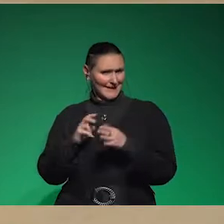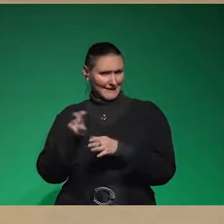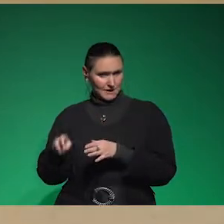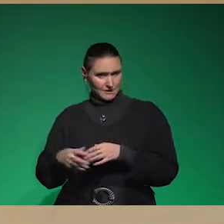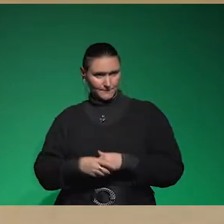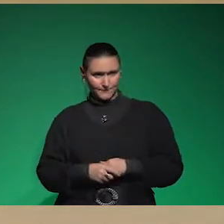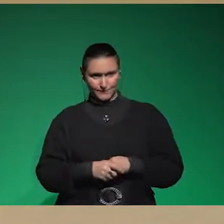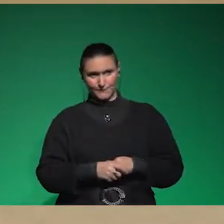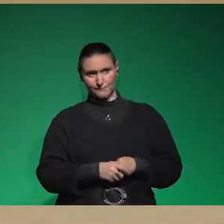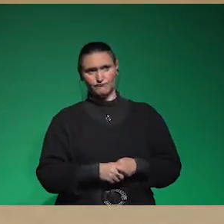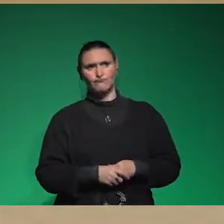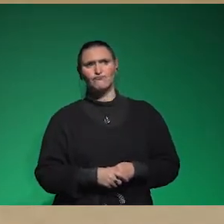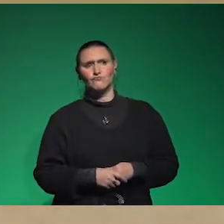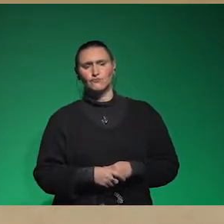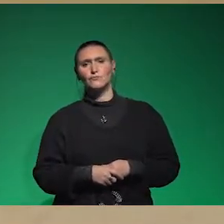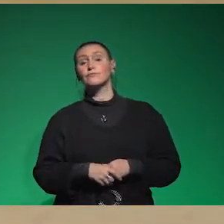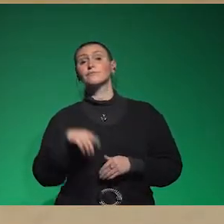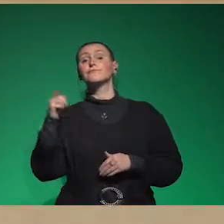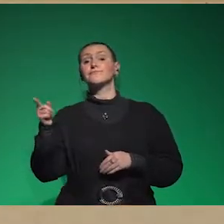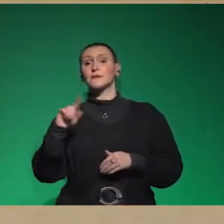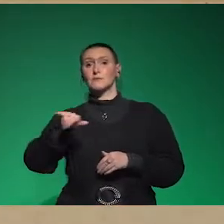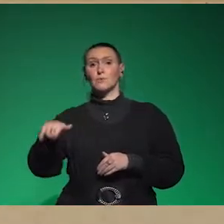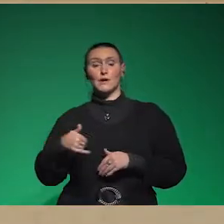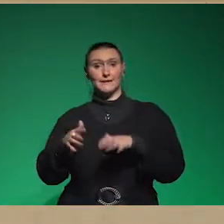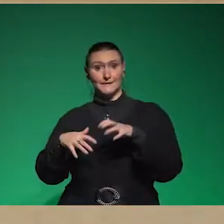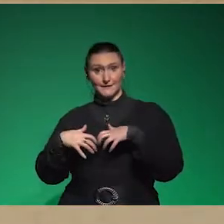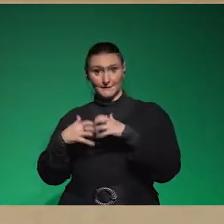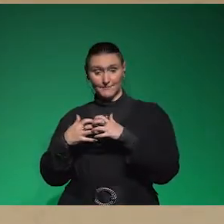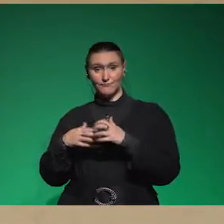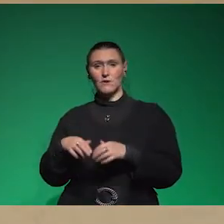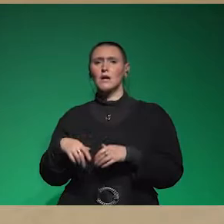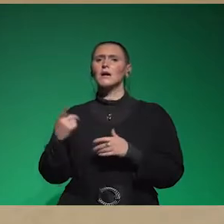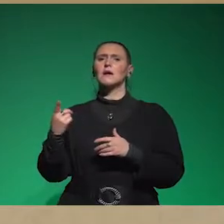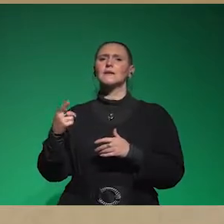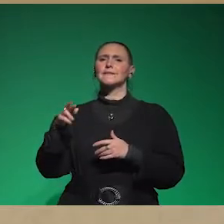in Rimbang Baling area. So maybe we can see the videos